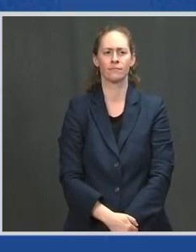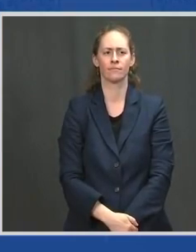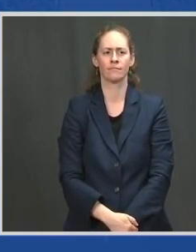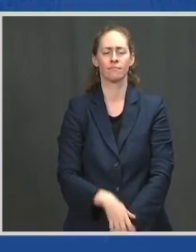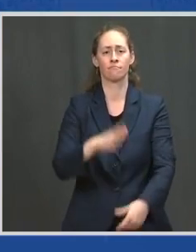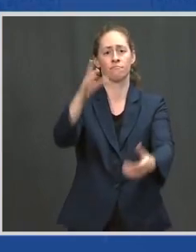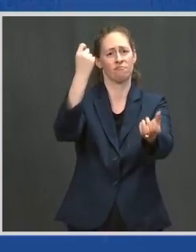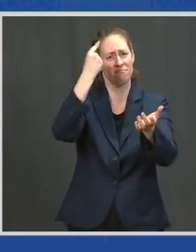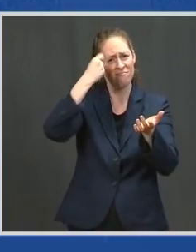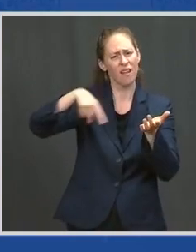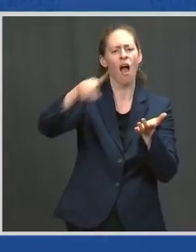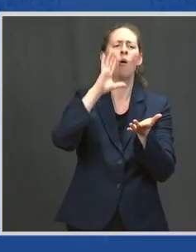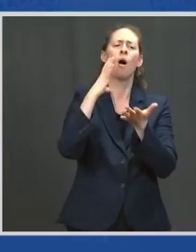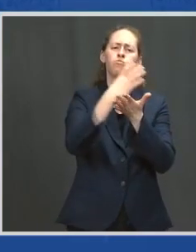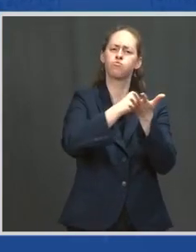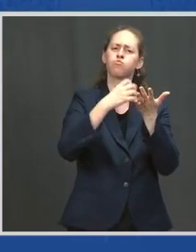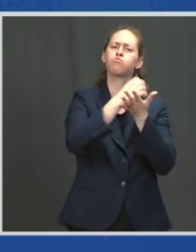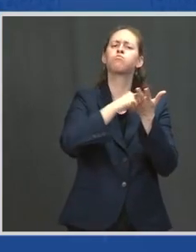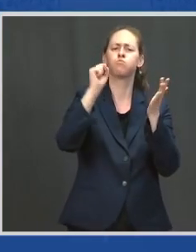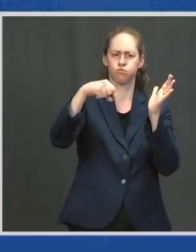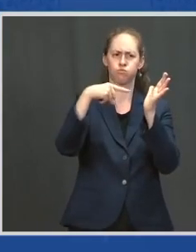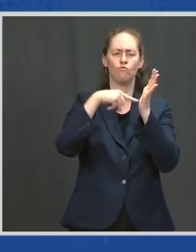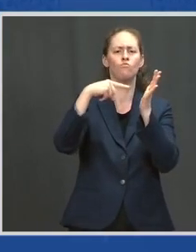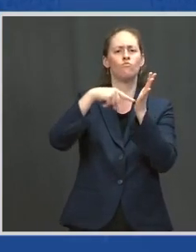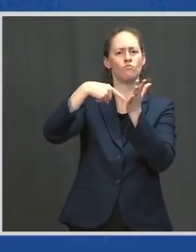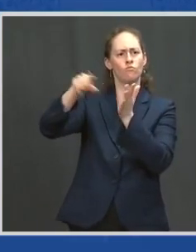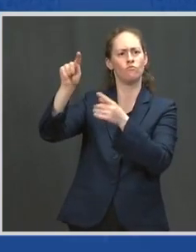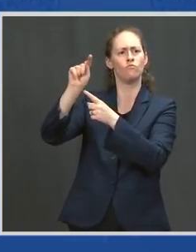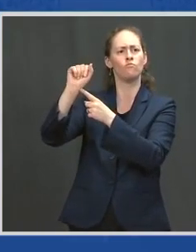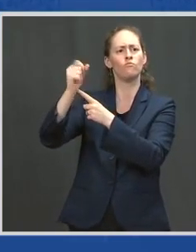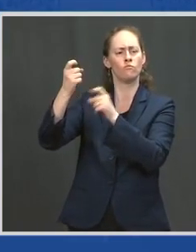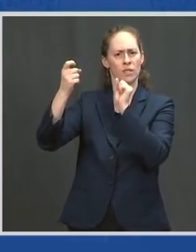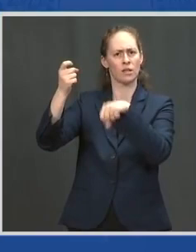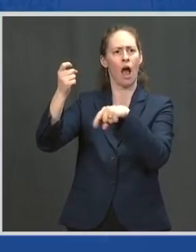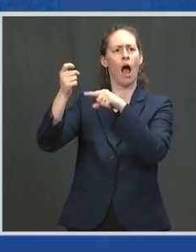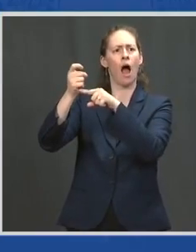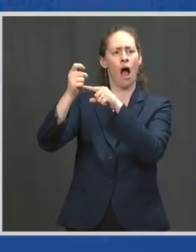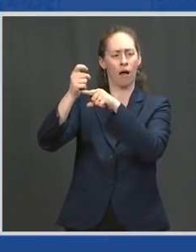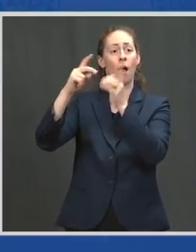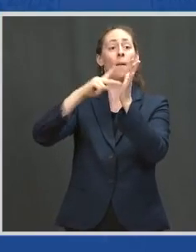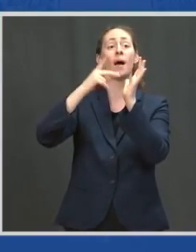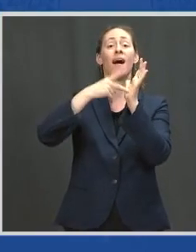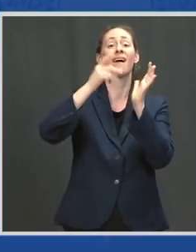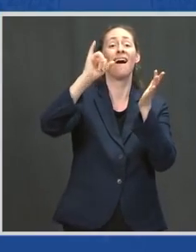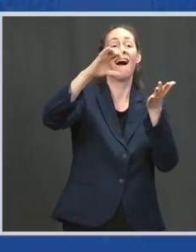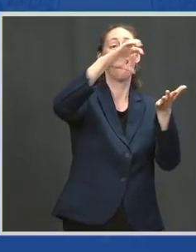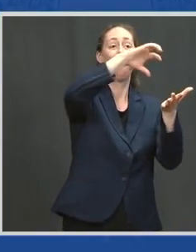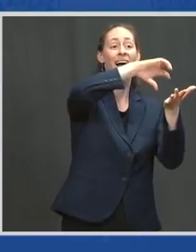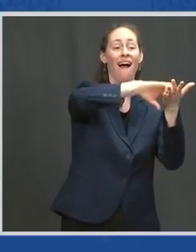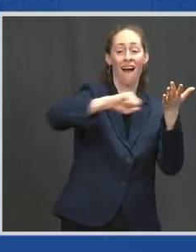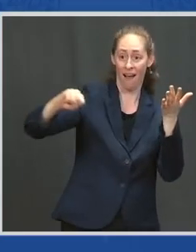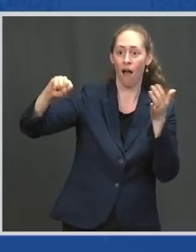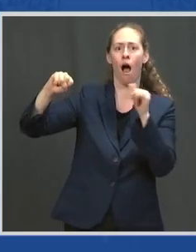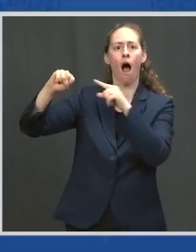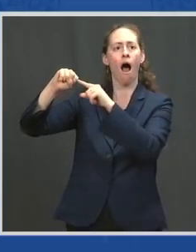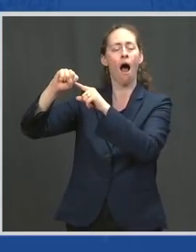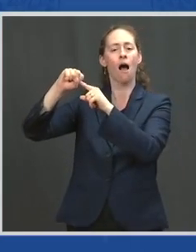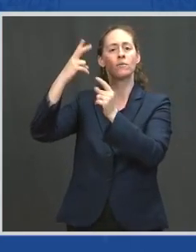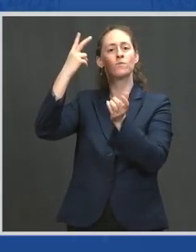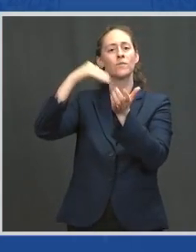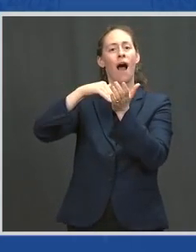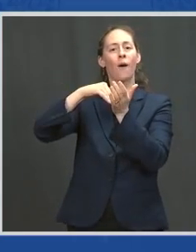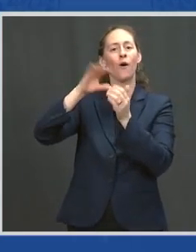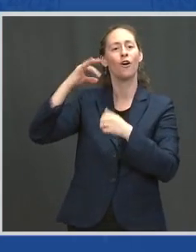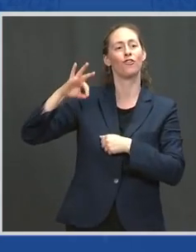a situation where you get to deduct $2,000 per child as a tax benefit. You don't get it back, but you